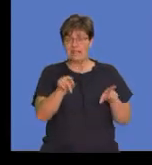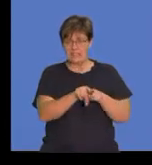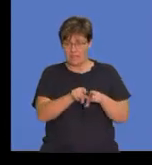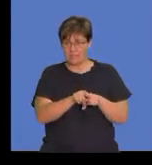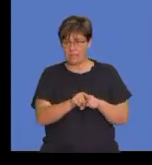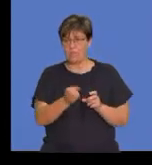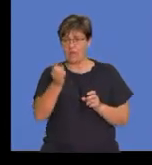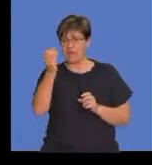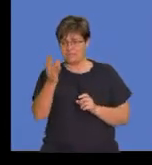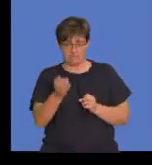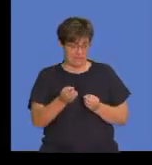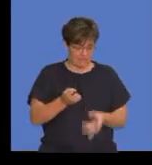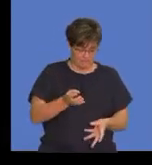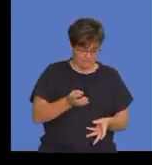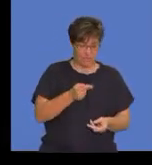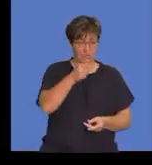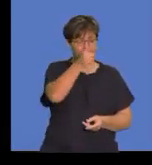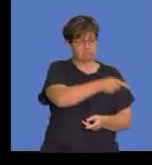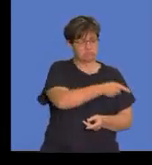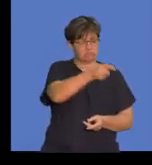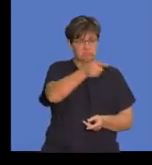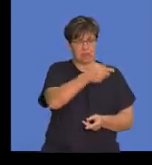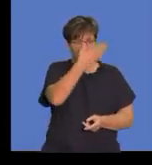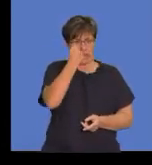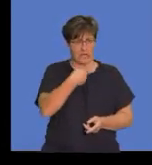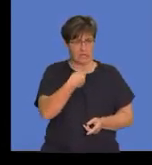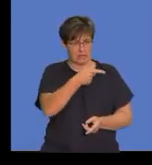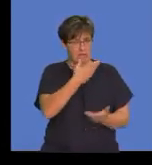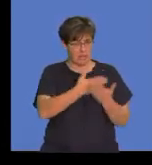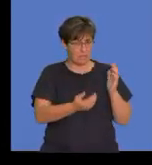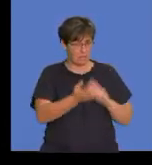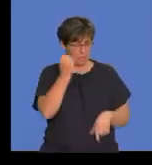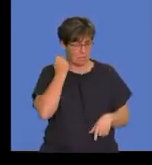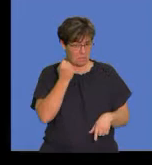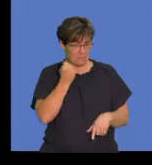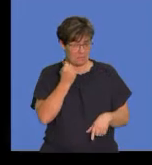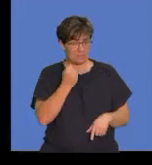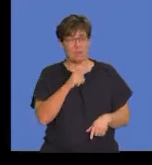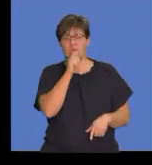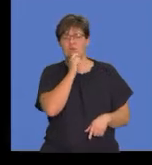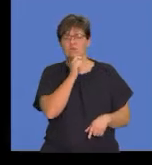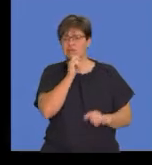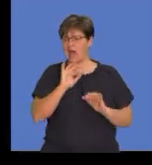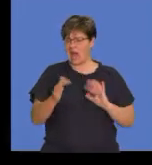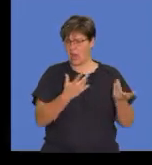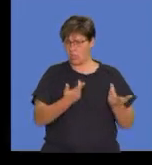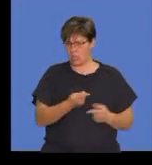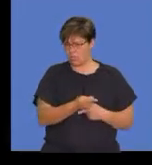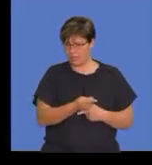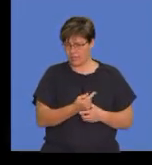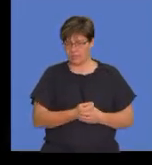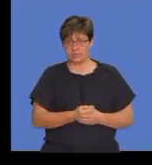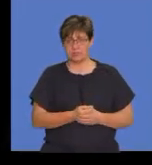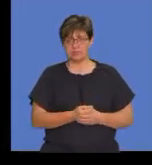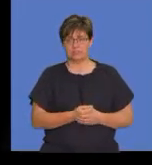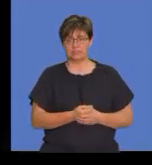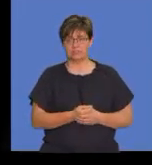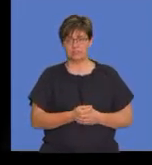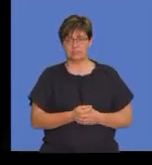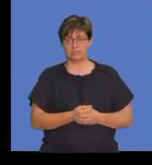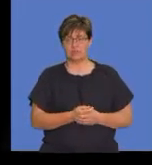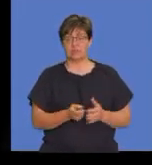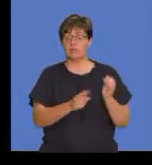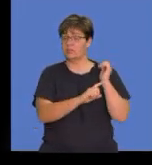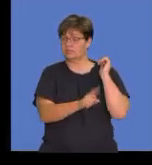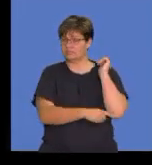given that one, I'm given this one, they want me to find this. Can I find it? What can I use to do that? Then